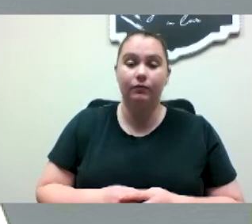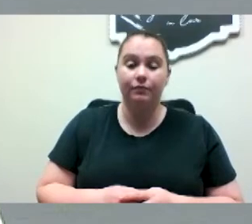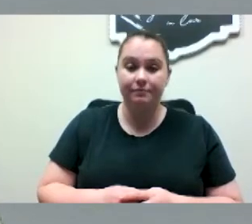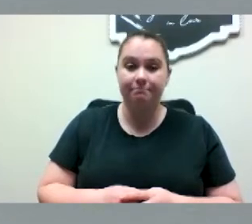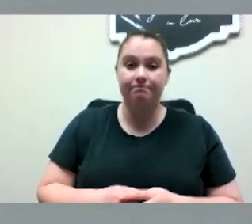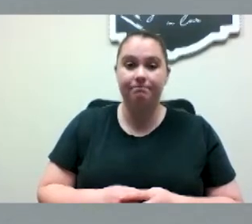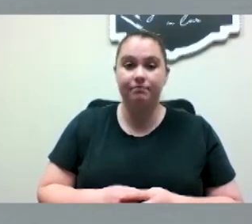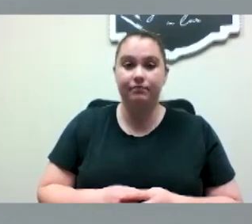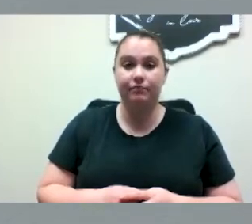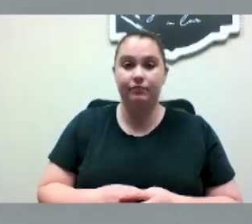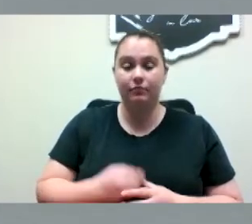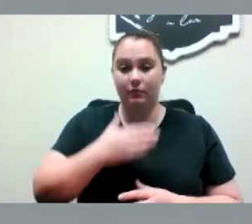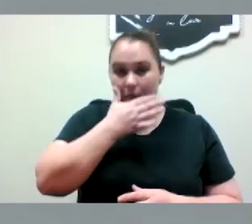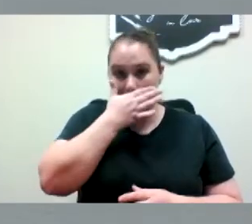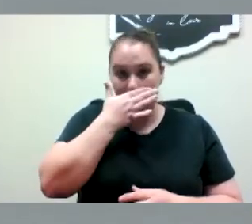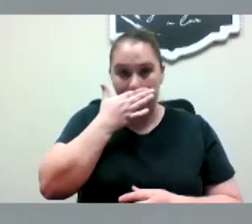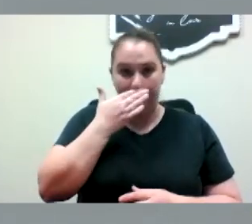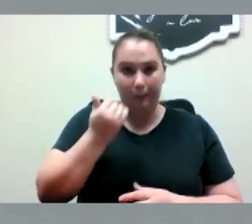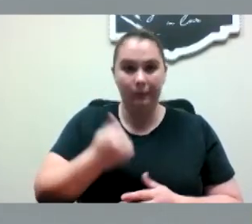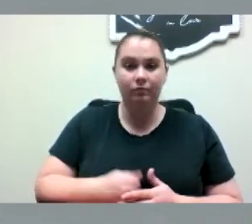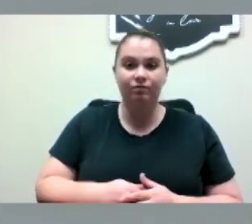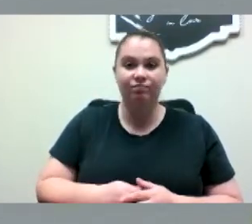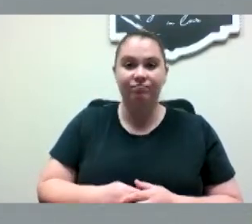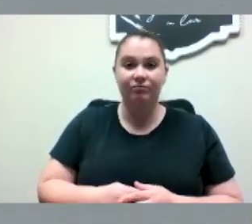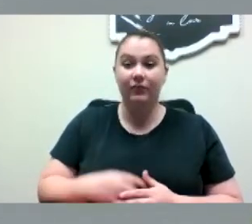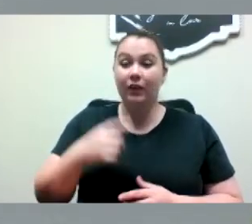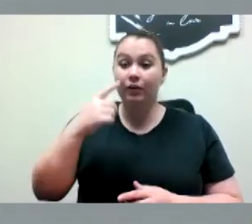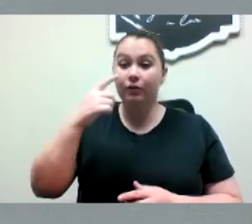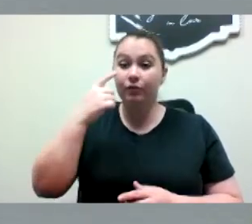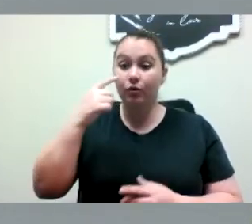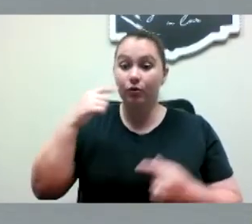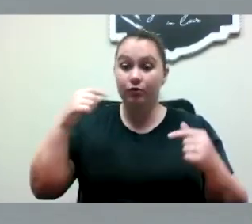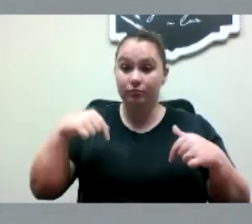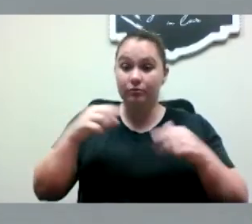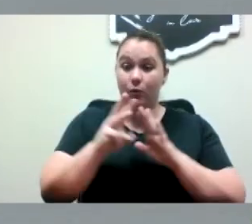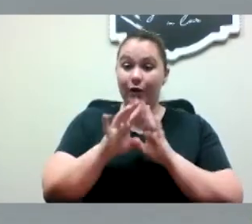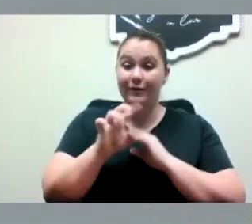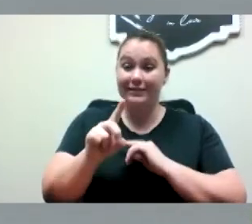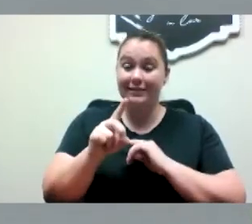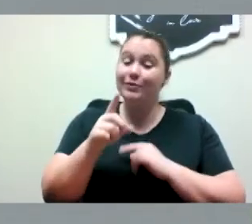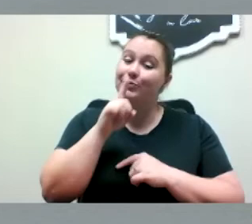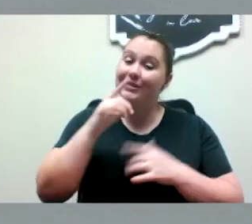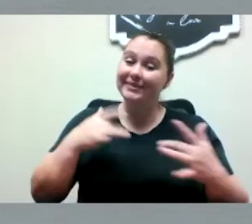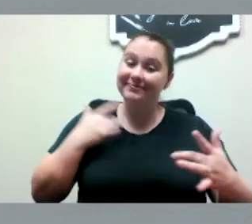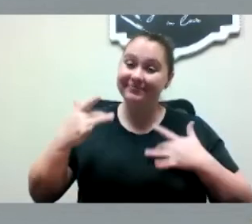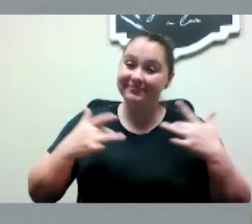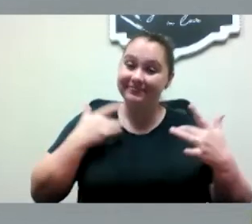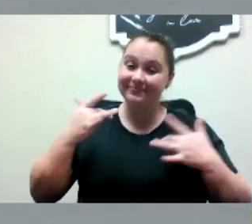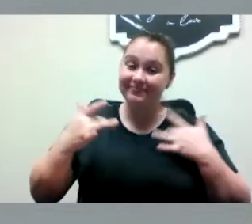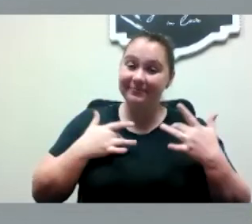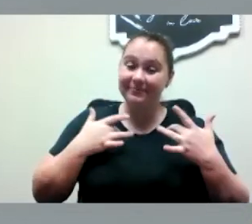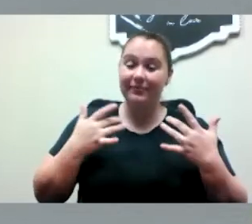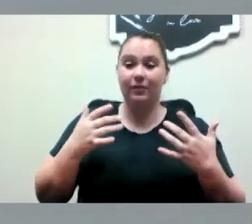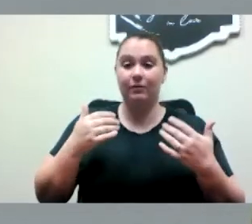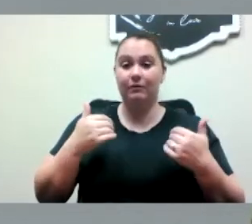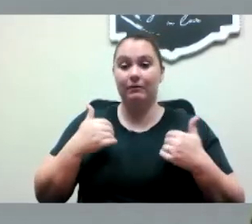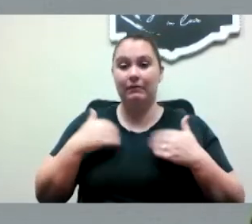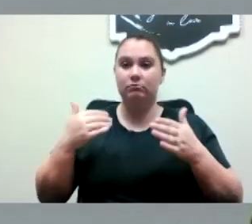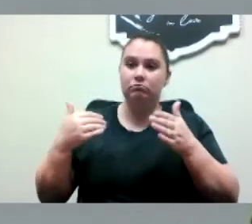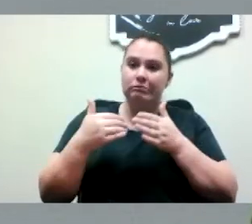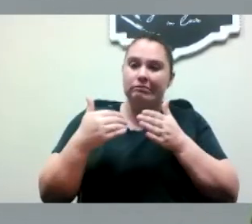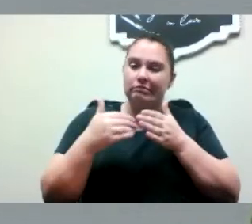of course, it was a huge victory for the district, and it's very exciting. We had almost